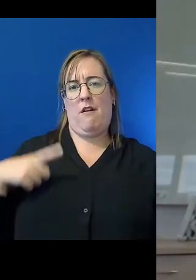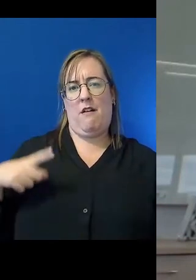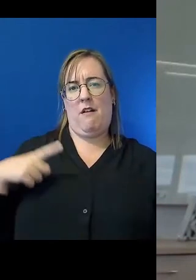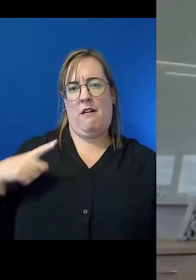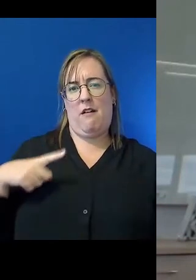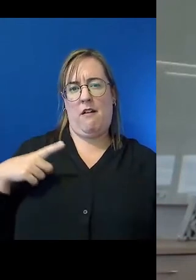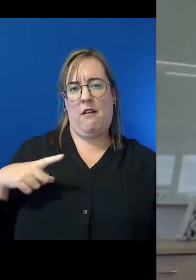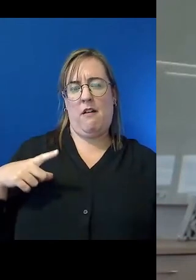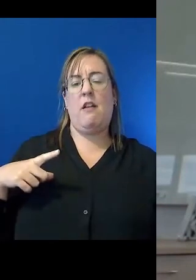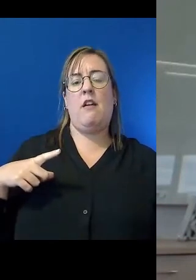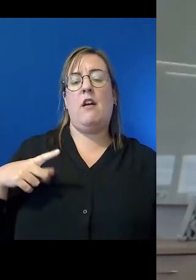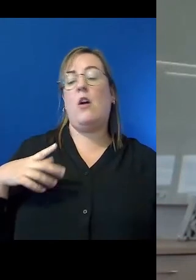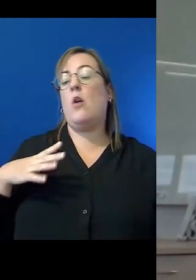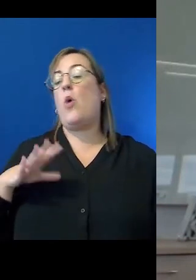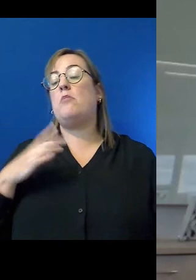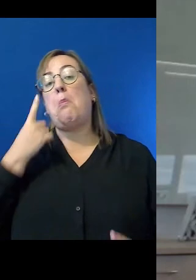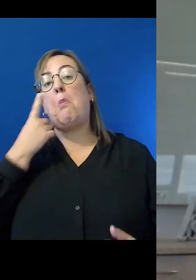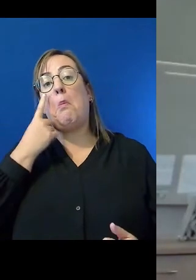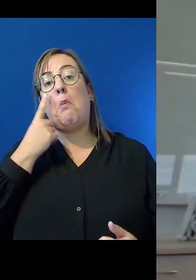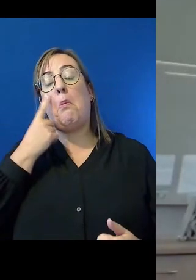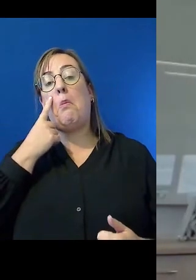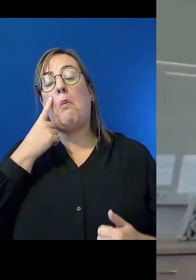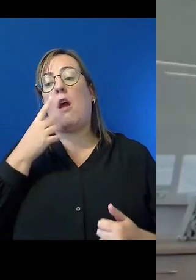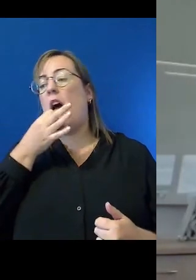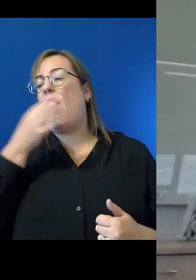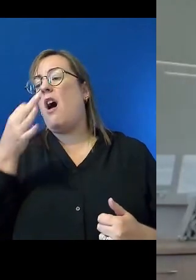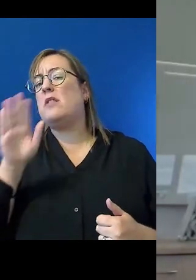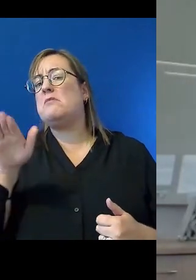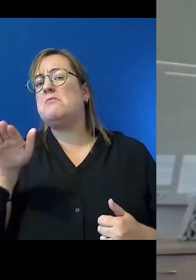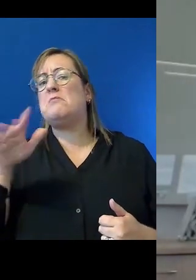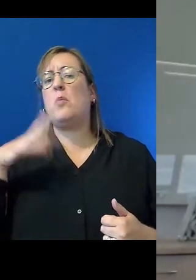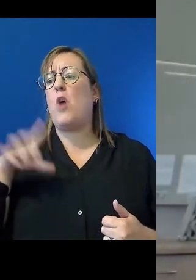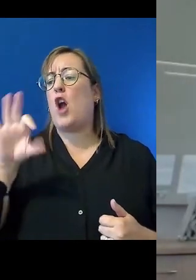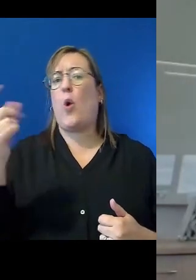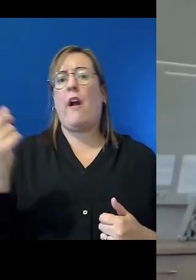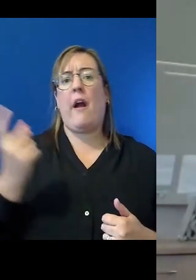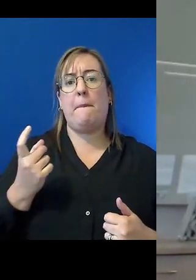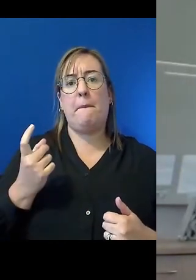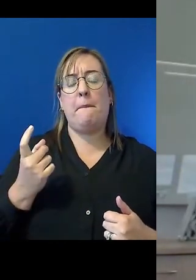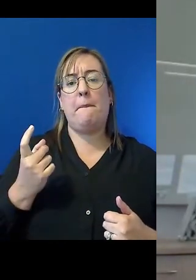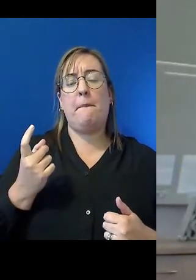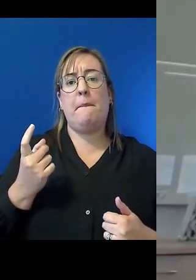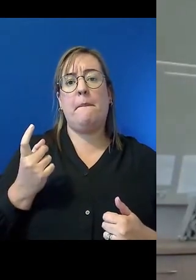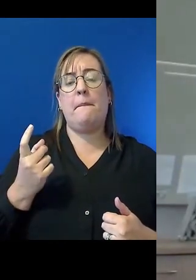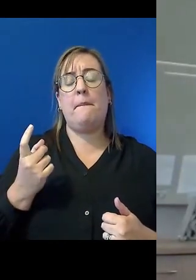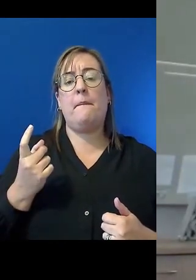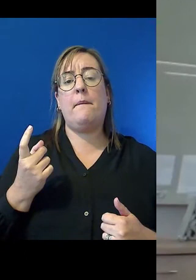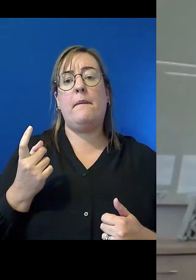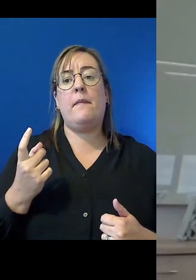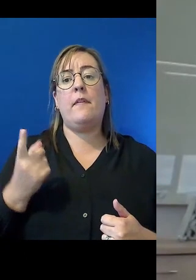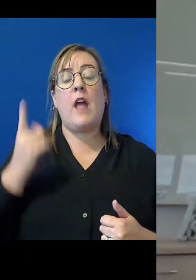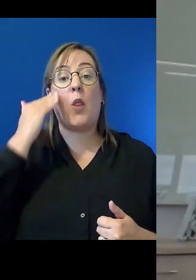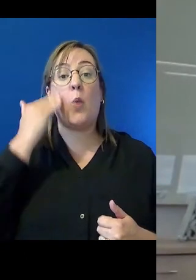panel and wanted to go and understand why she hadn't turned up. So they went around to the house, around to her, visit her